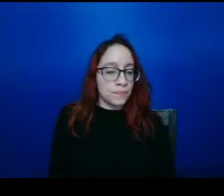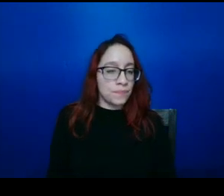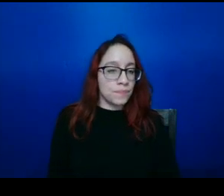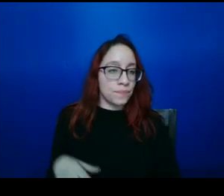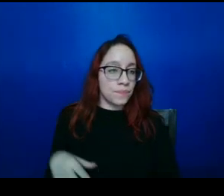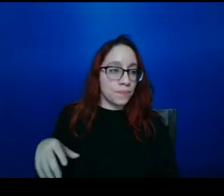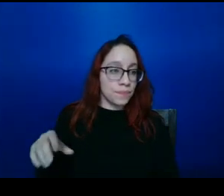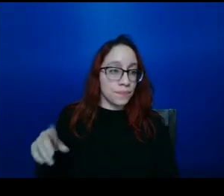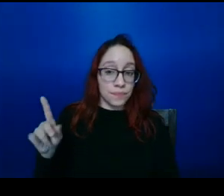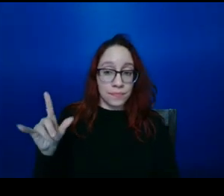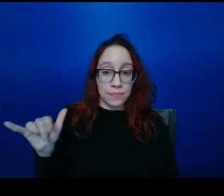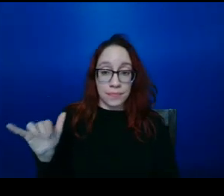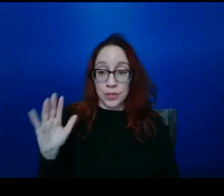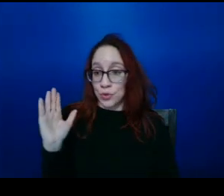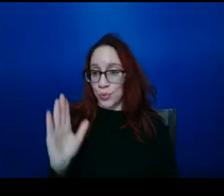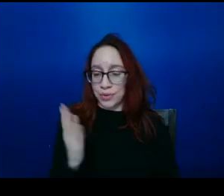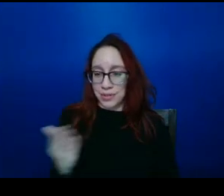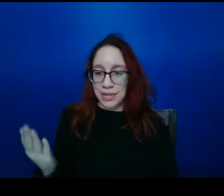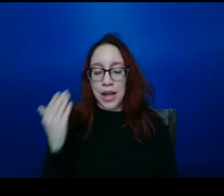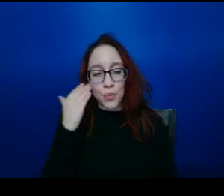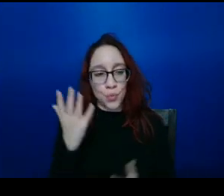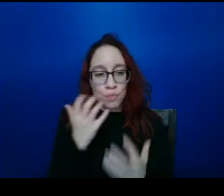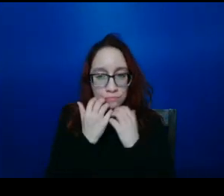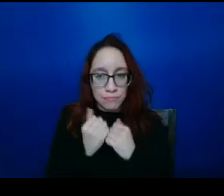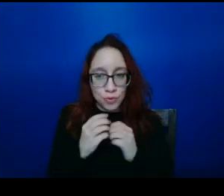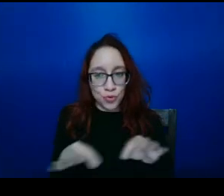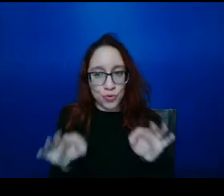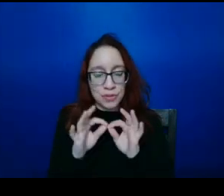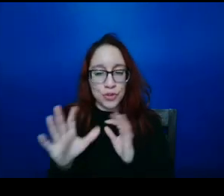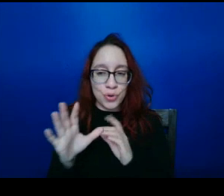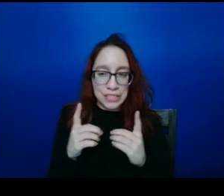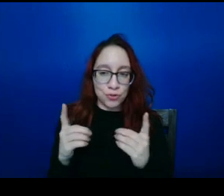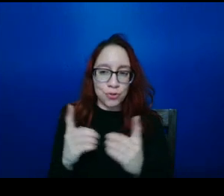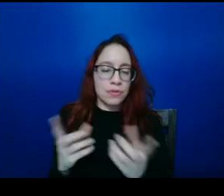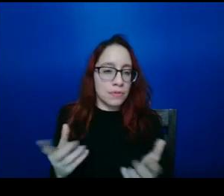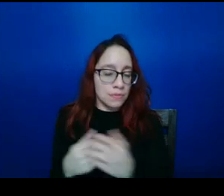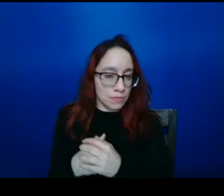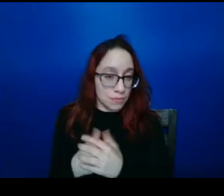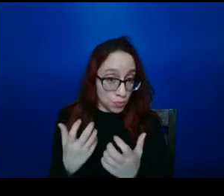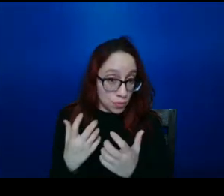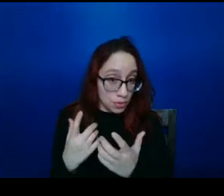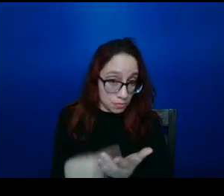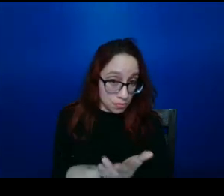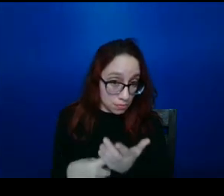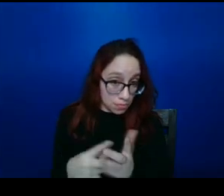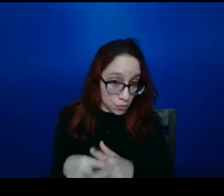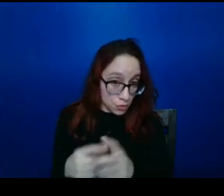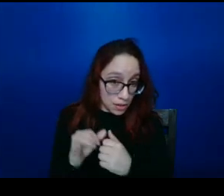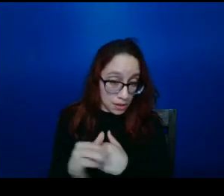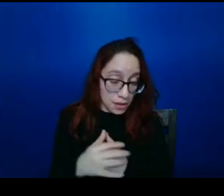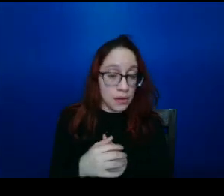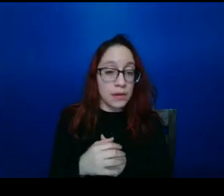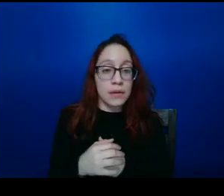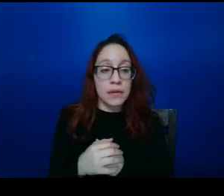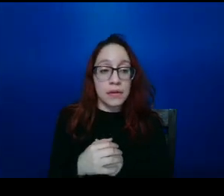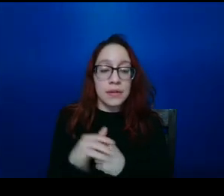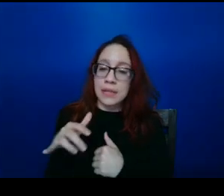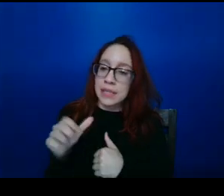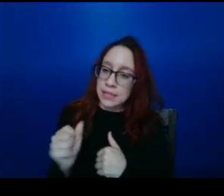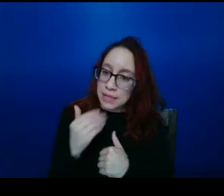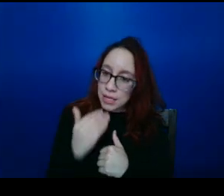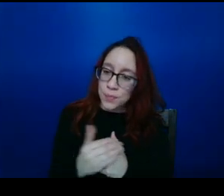Kelly, this was your item, and I know this is very important to you. It's your district. Would you like to begin on this item? Yes.